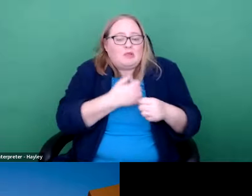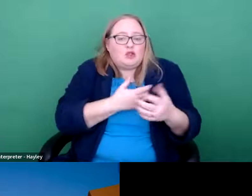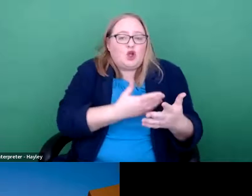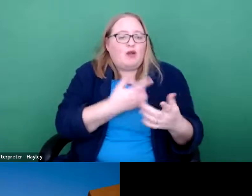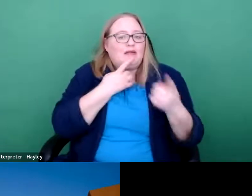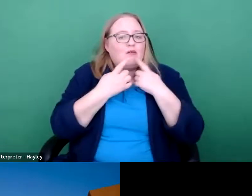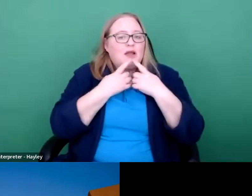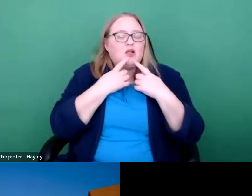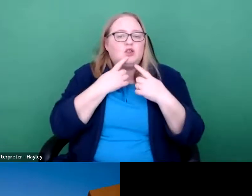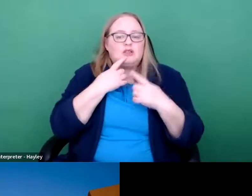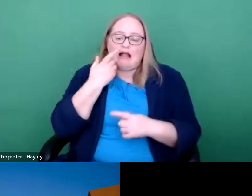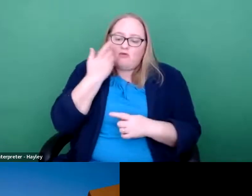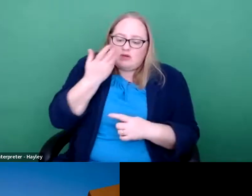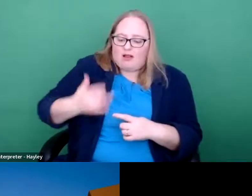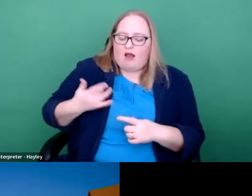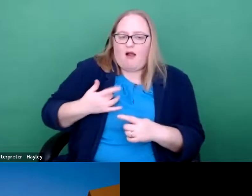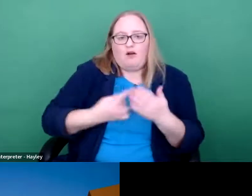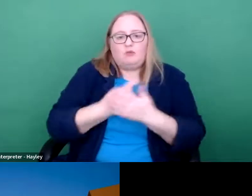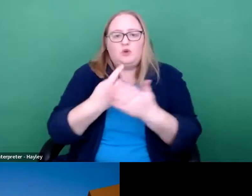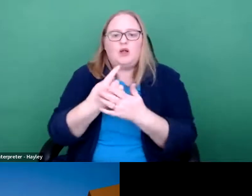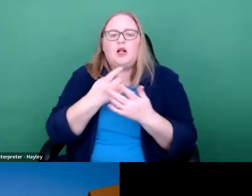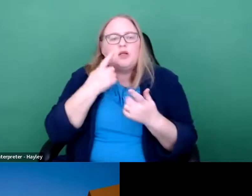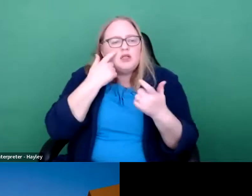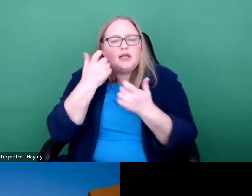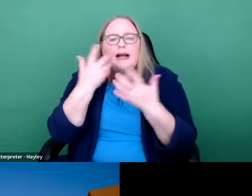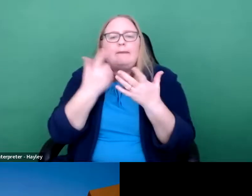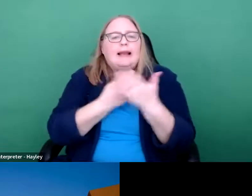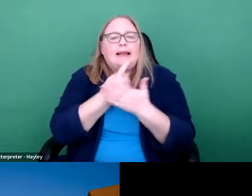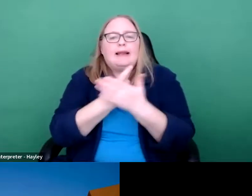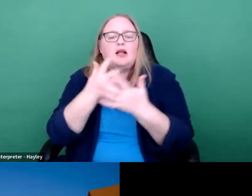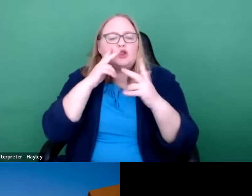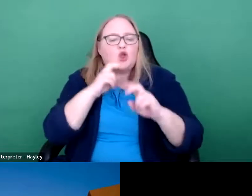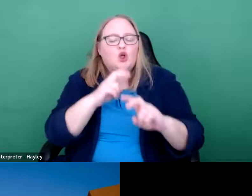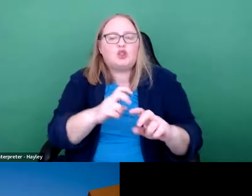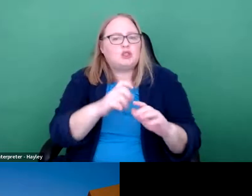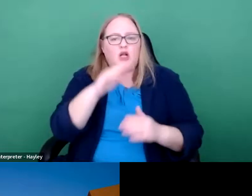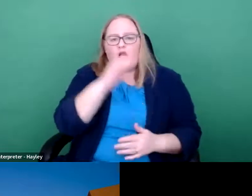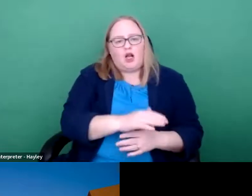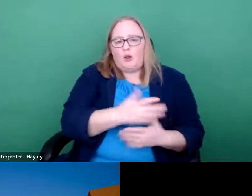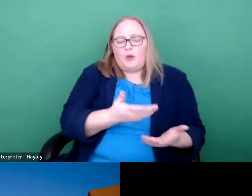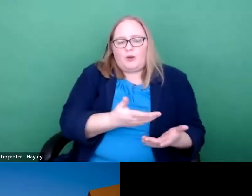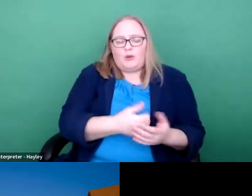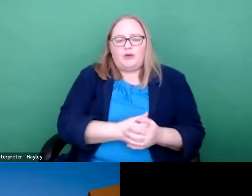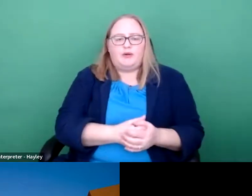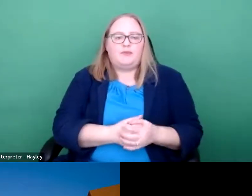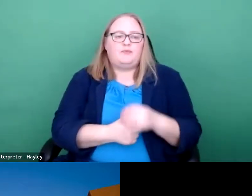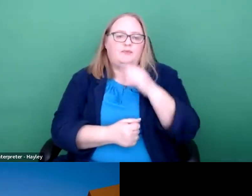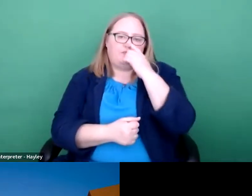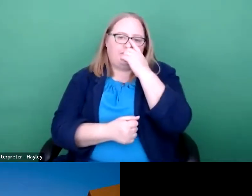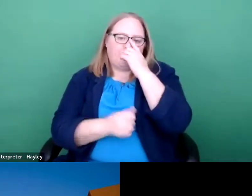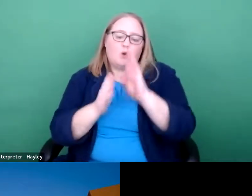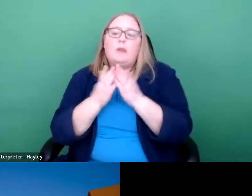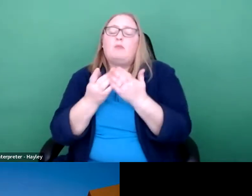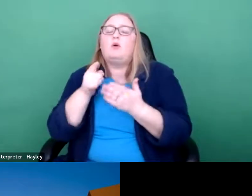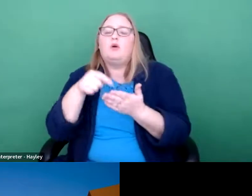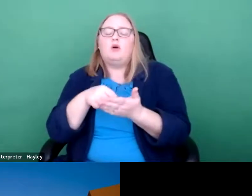and opportunities in those neighborhoods. Ellen writes about the concept of structuration, the impact